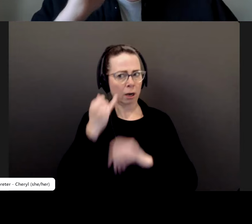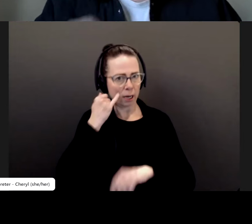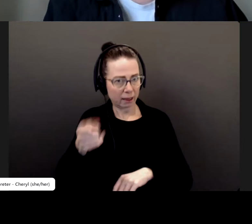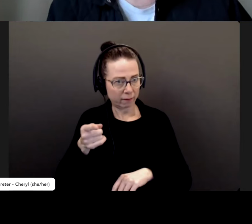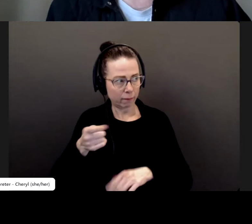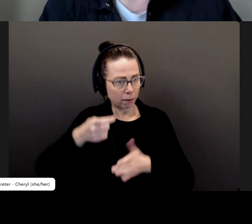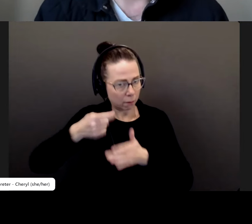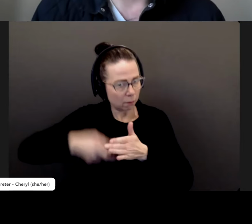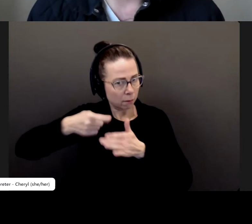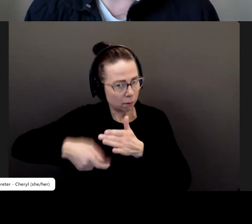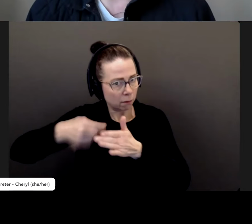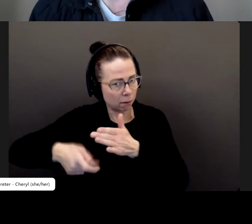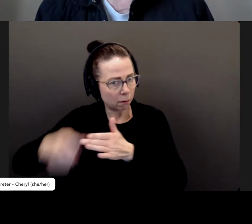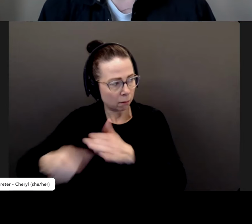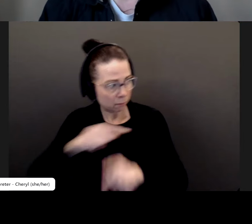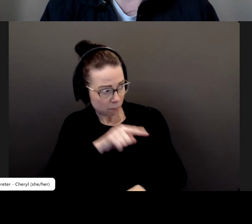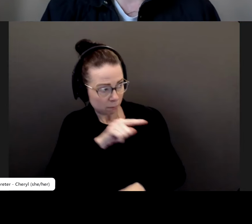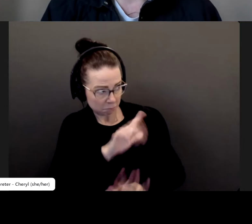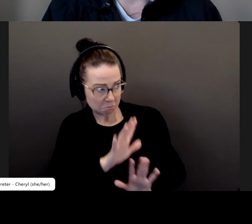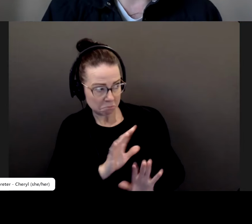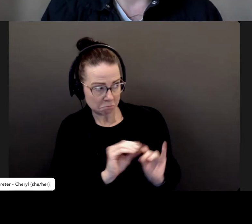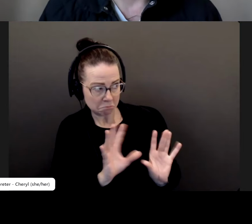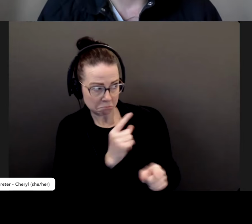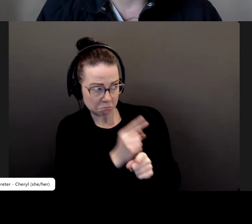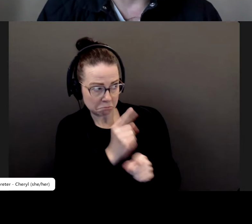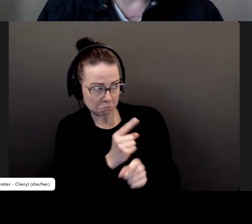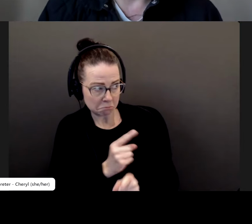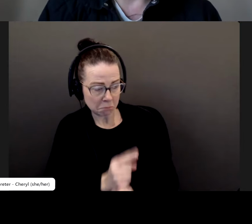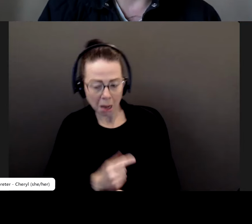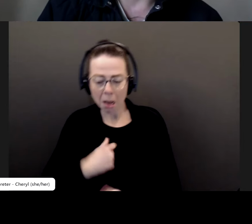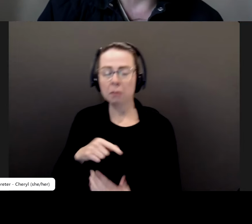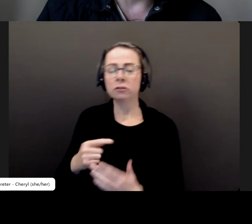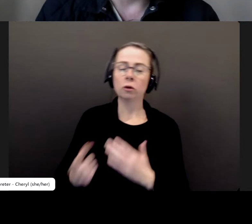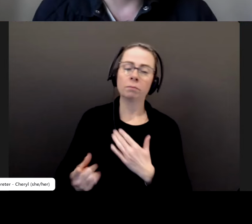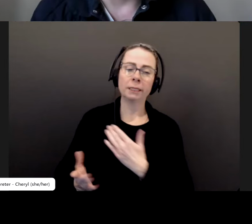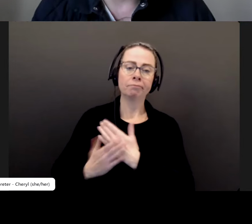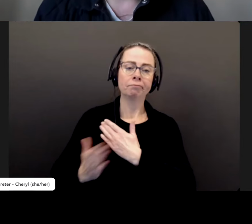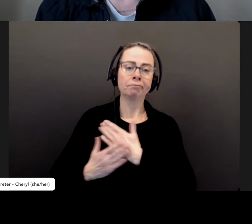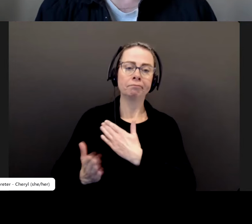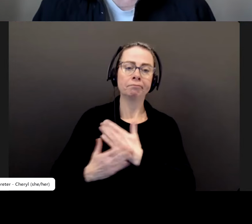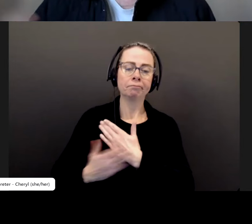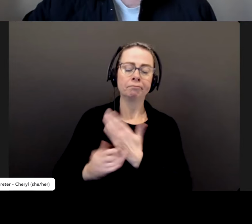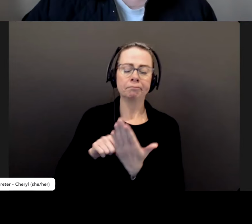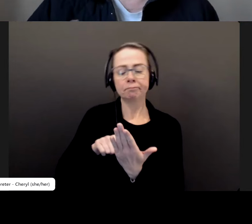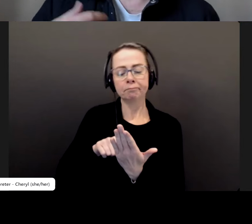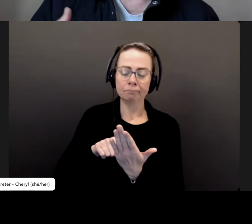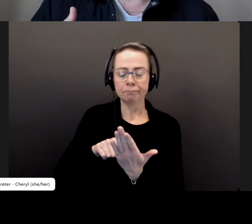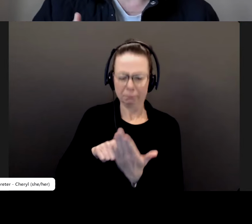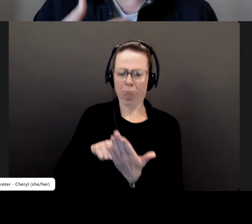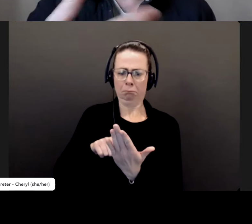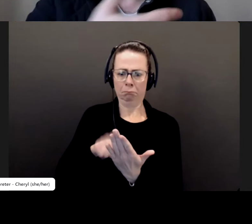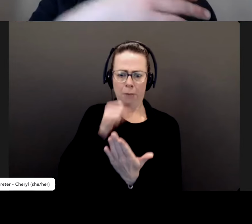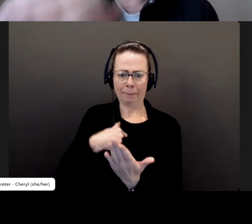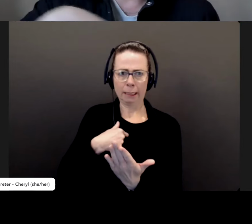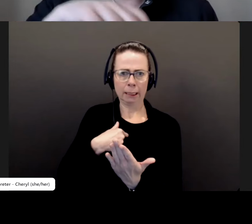through. So I have it set up so that My Spend is what shows me those things. And I didn't want to try to cover